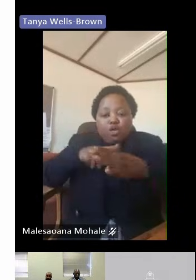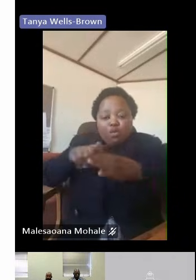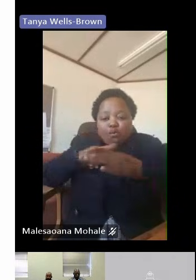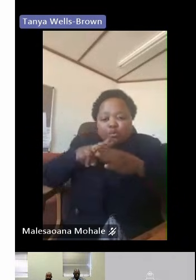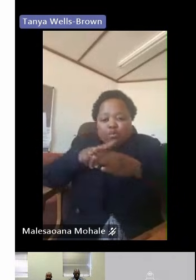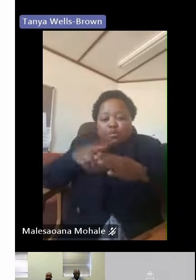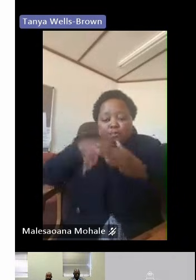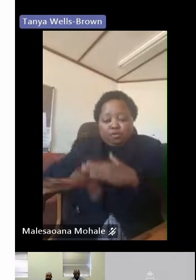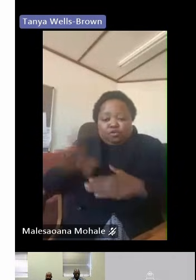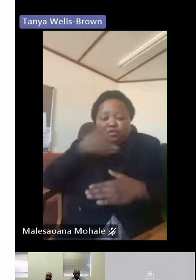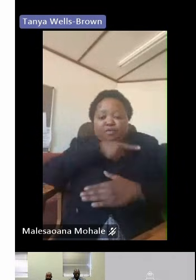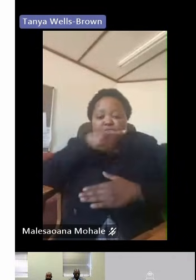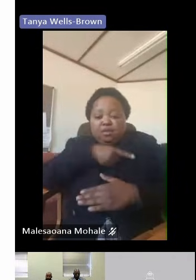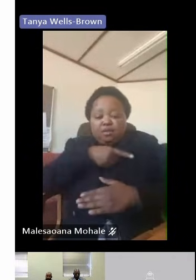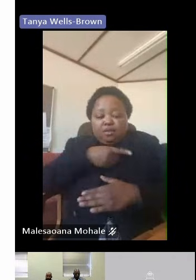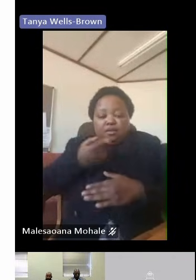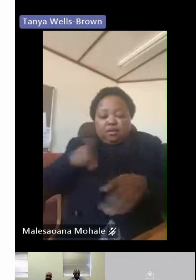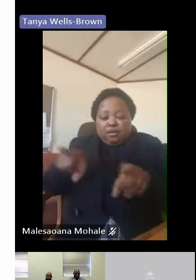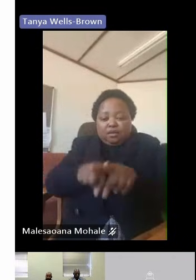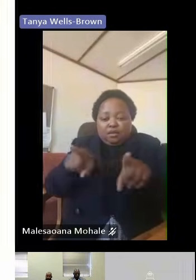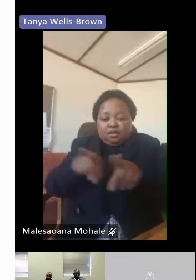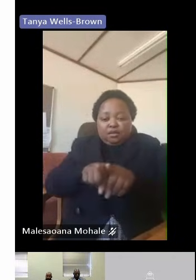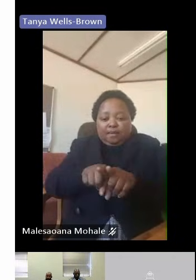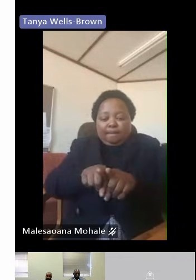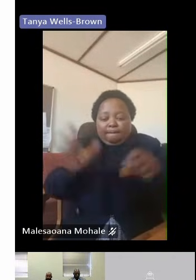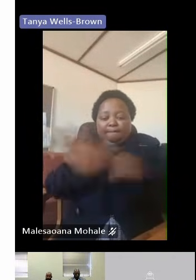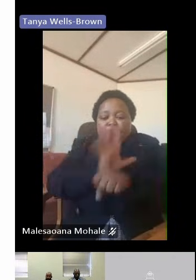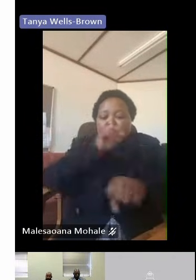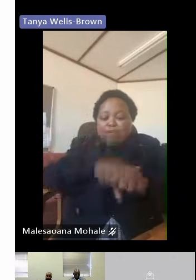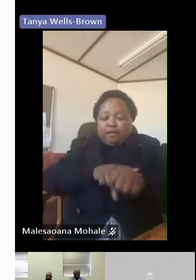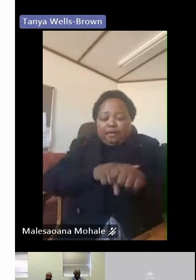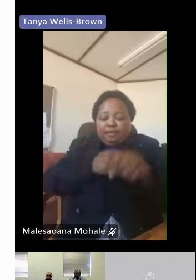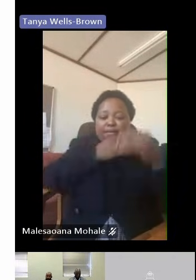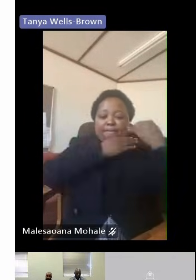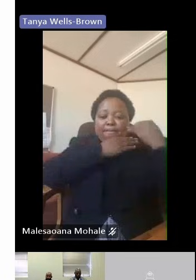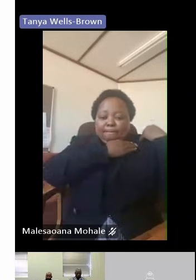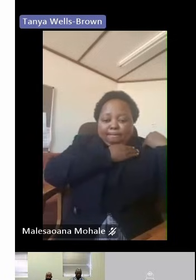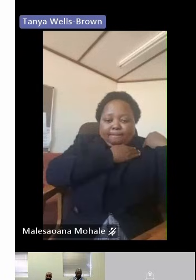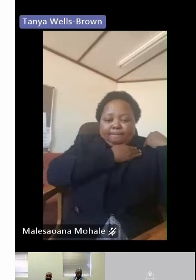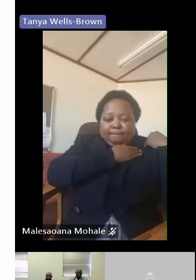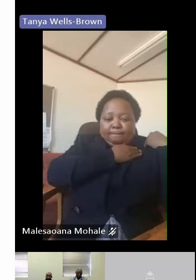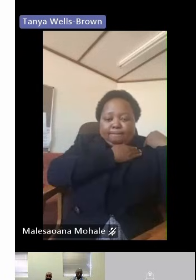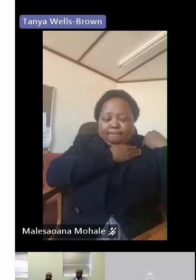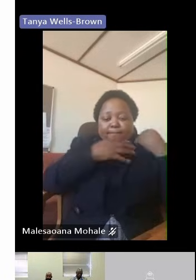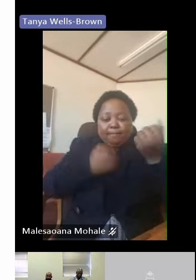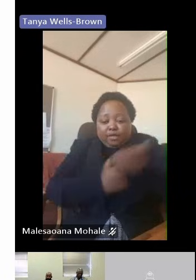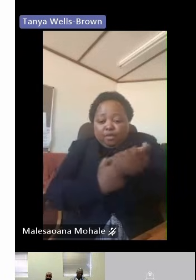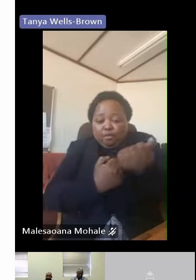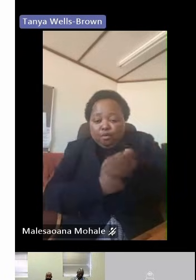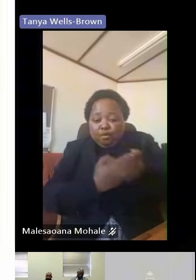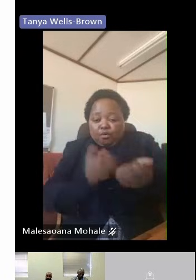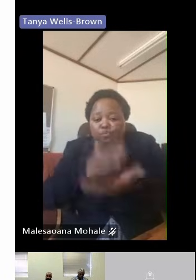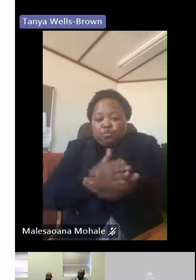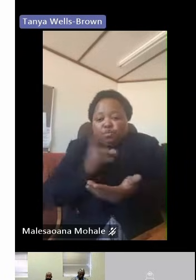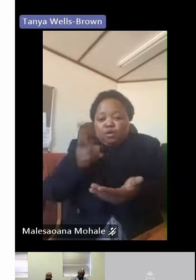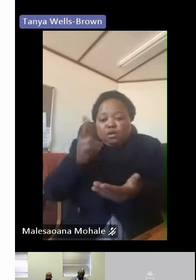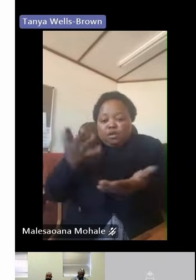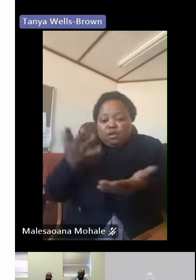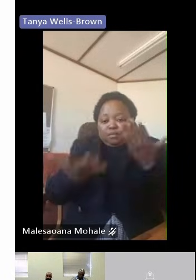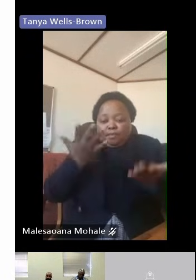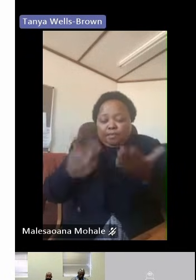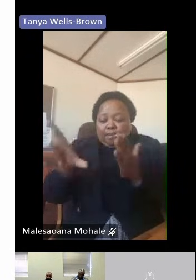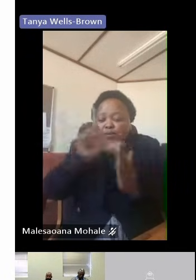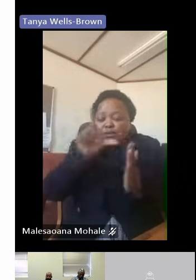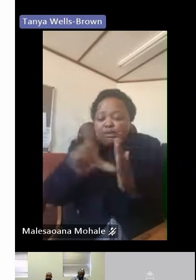resource permanent backbone. Align the legislation. There's some great case studies where legislation has been non-aligned. For example, I worked